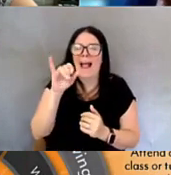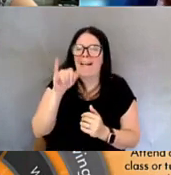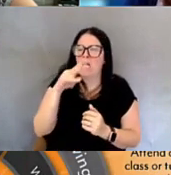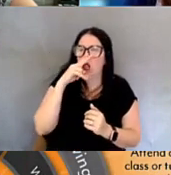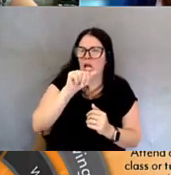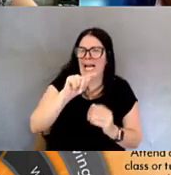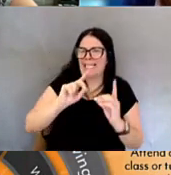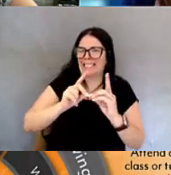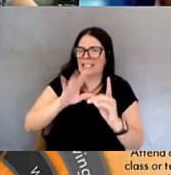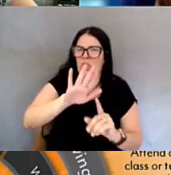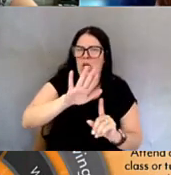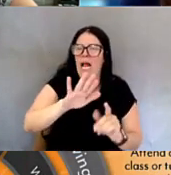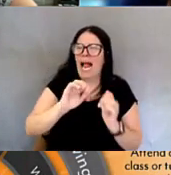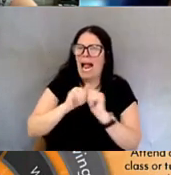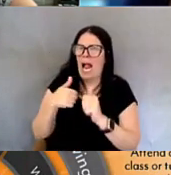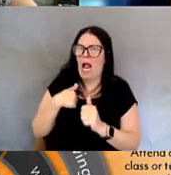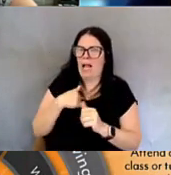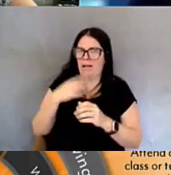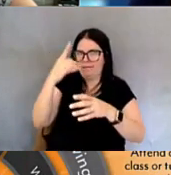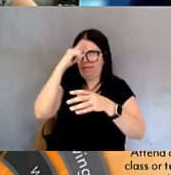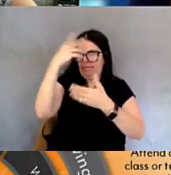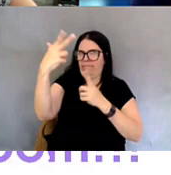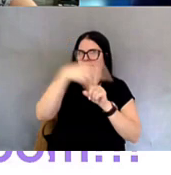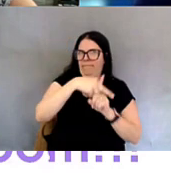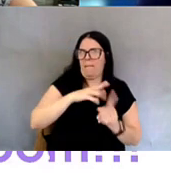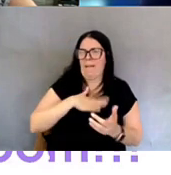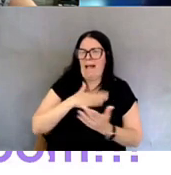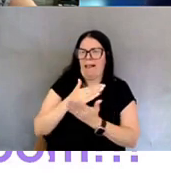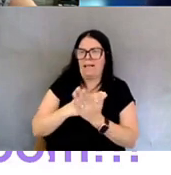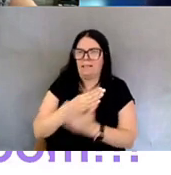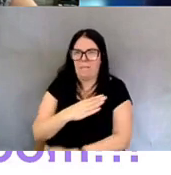is very helpful to lesson planning. Next slide, please.